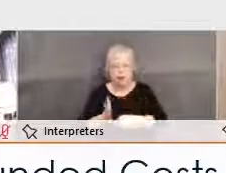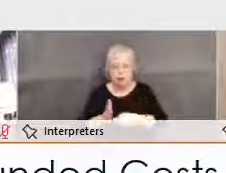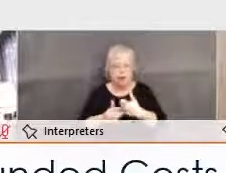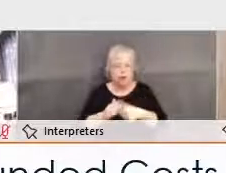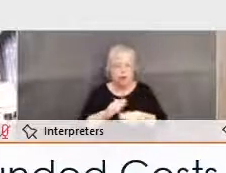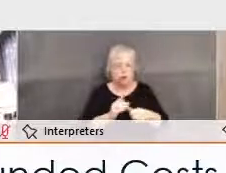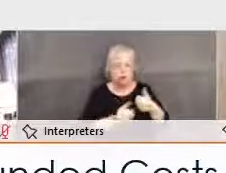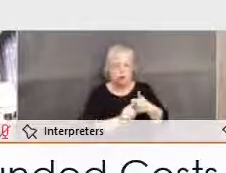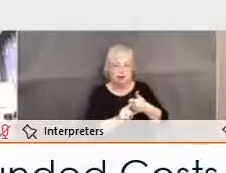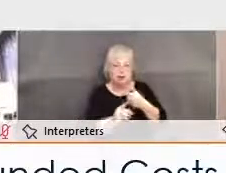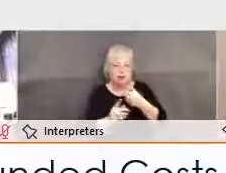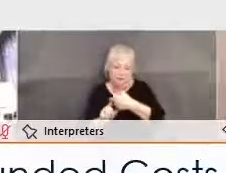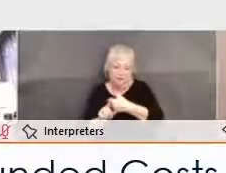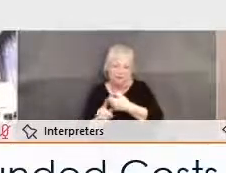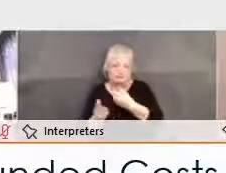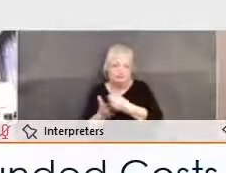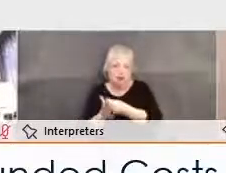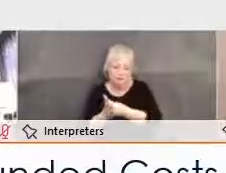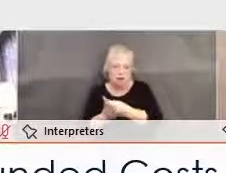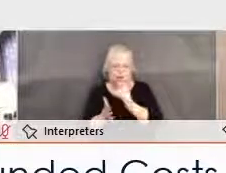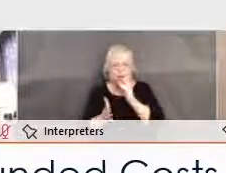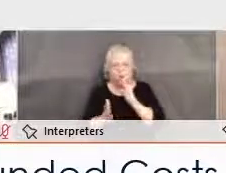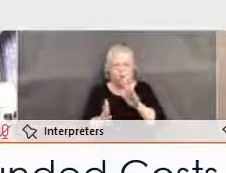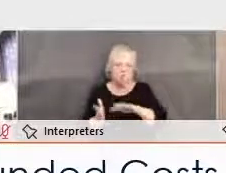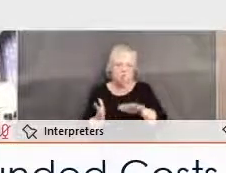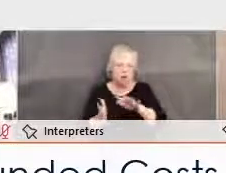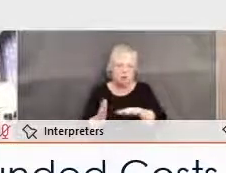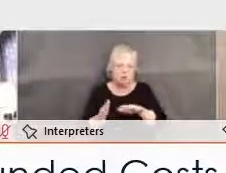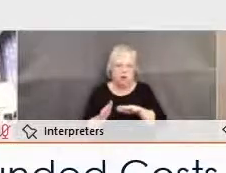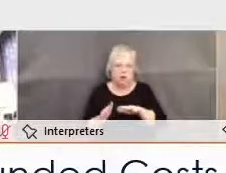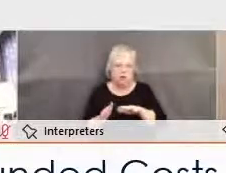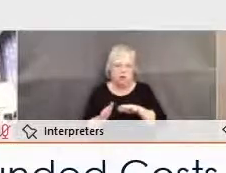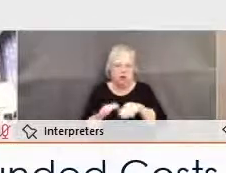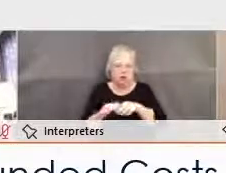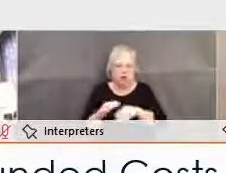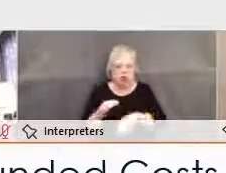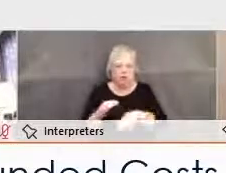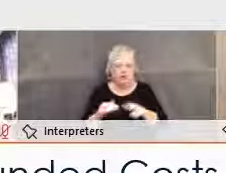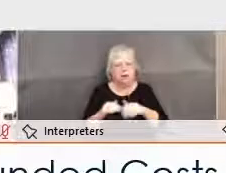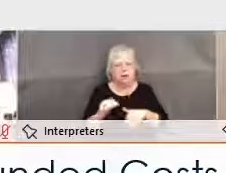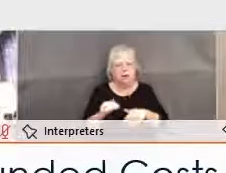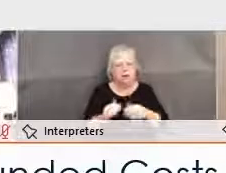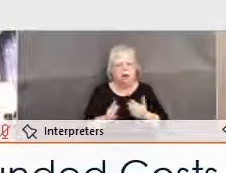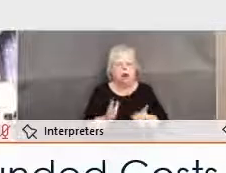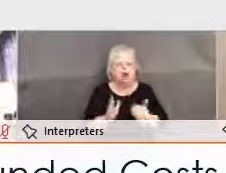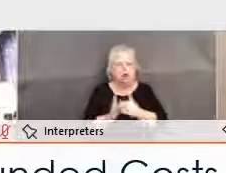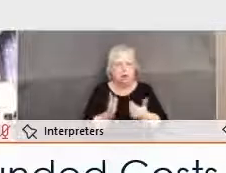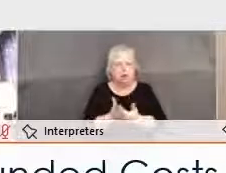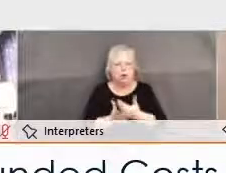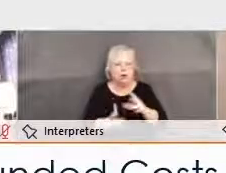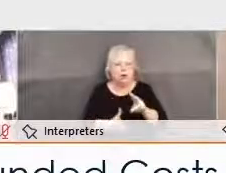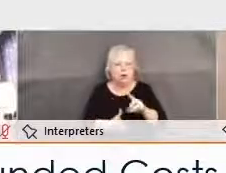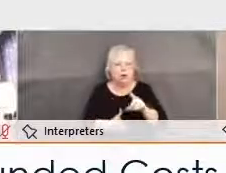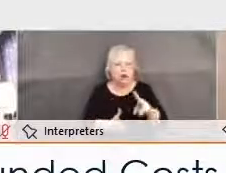self-funded plan would have come in under what a renewal at 7.5% would have